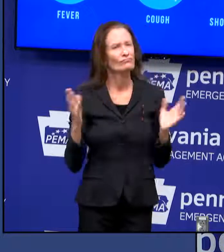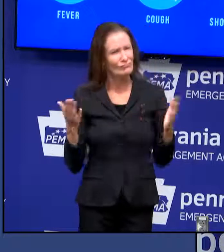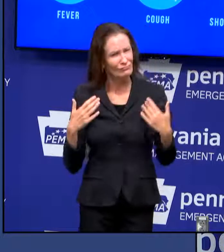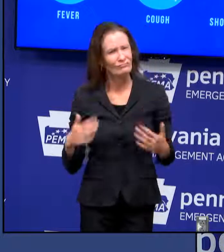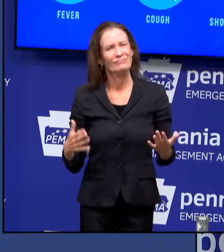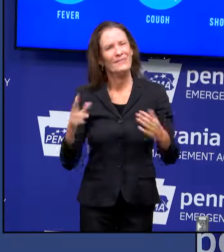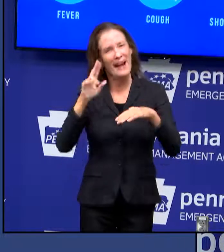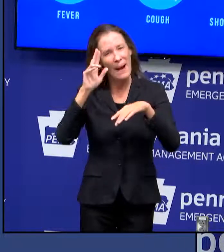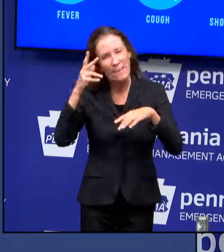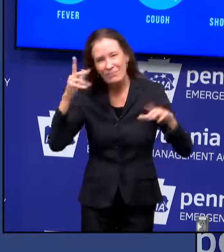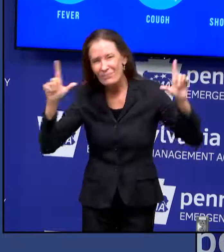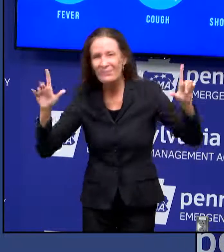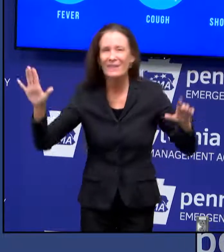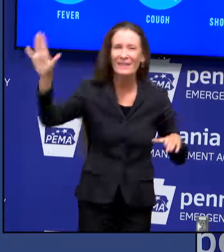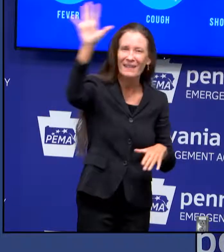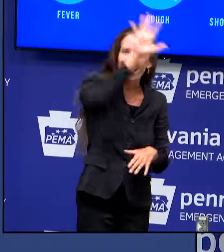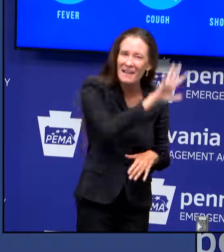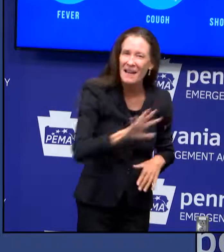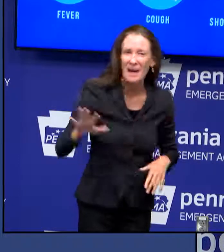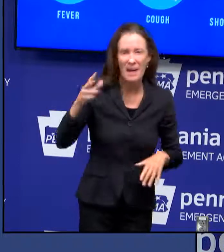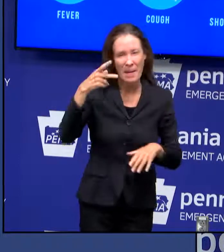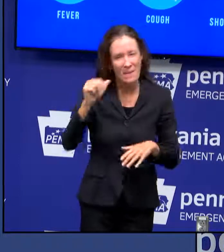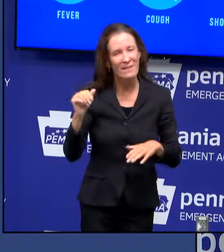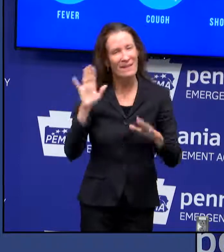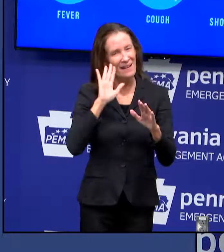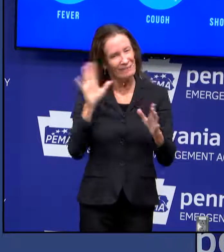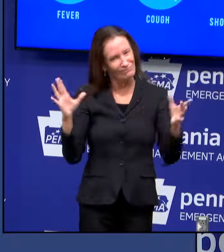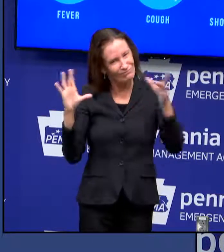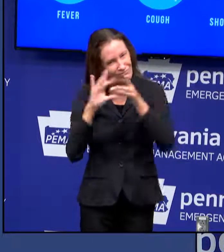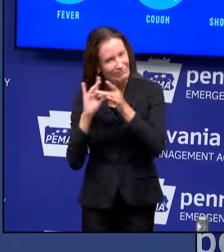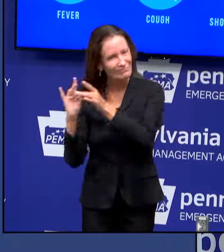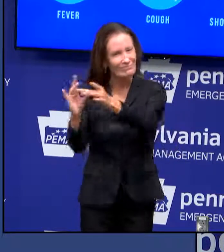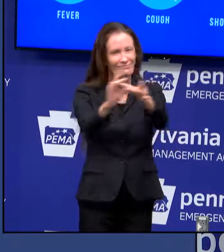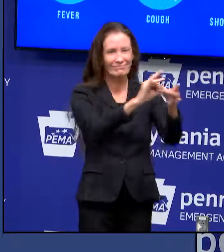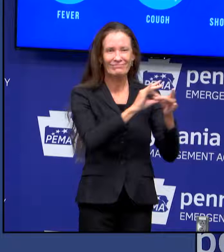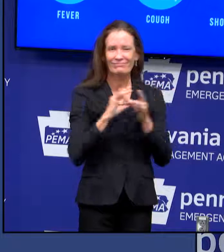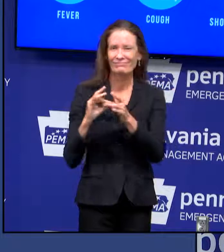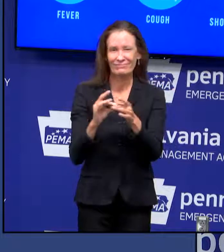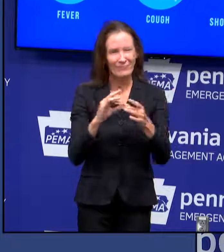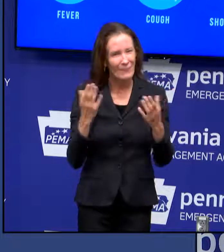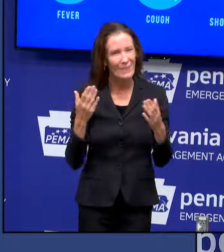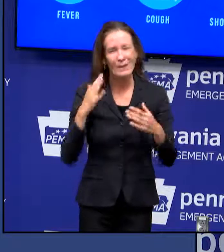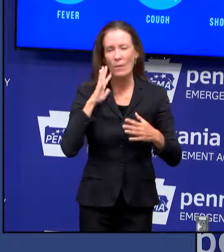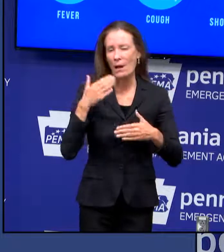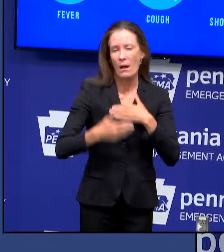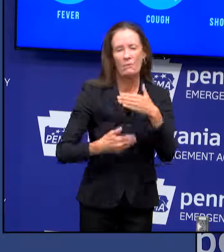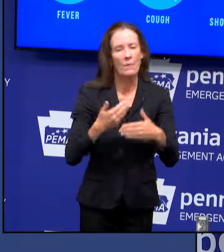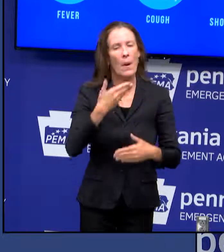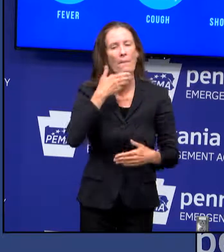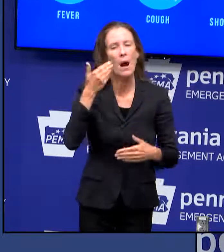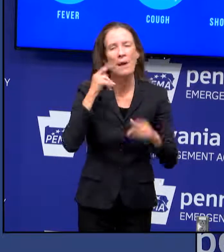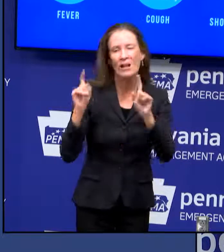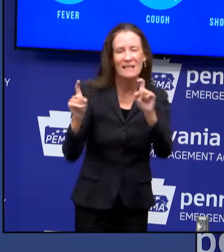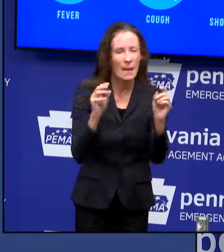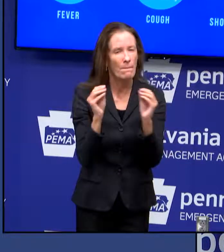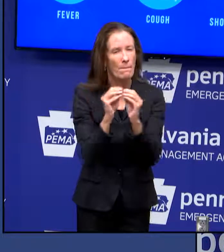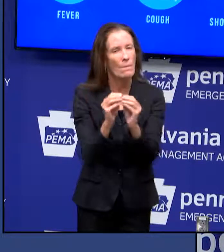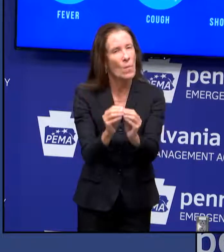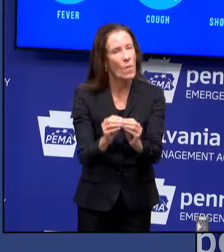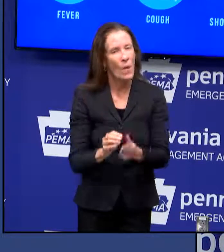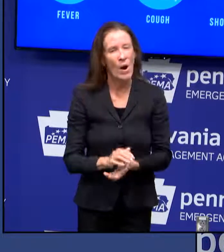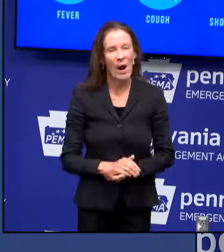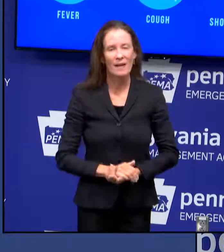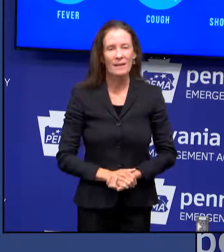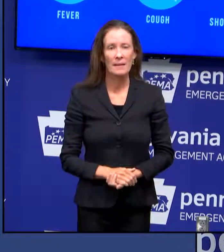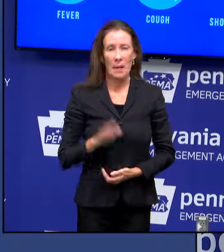strategy, especially when it comes to making the best use of our testing capacity. Here in Pennsylvania, we're doing